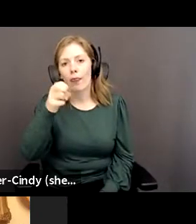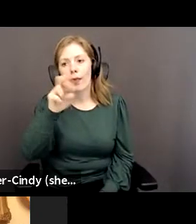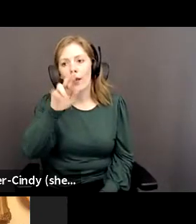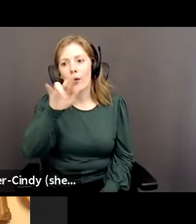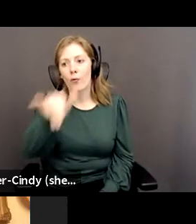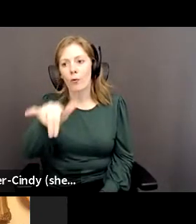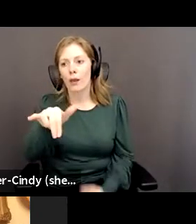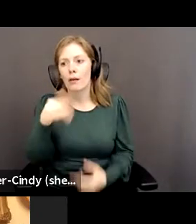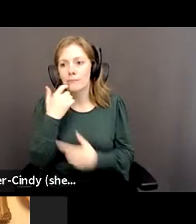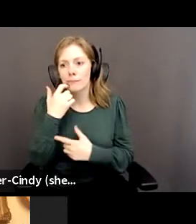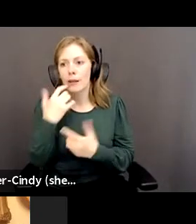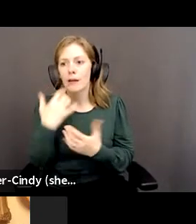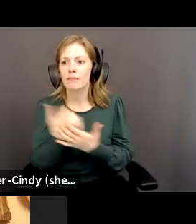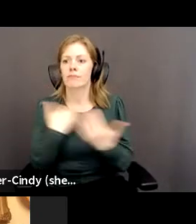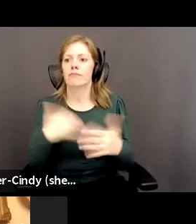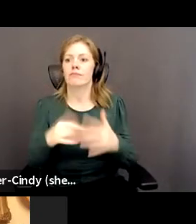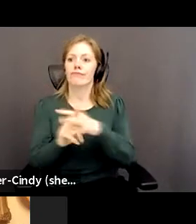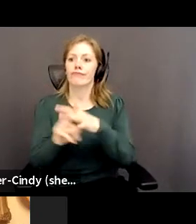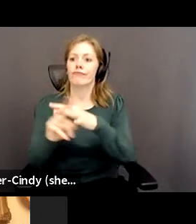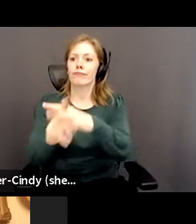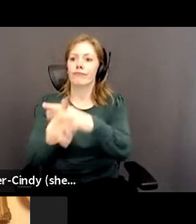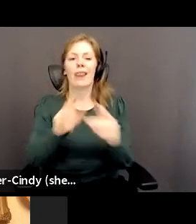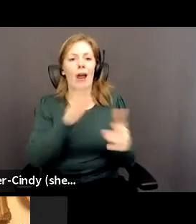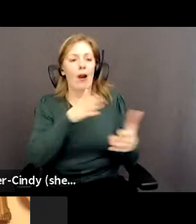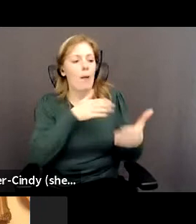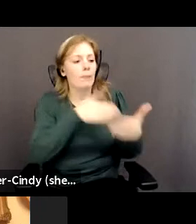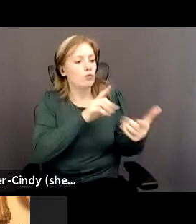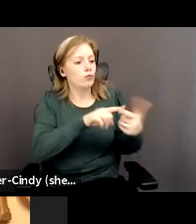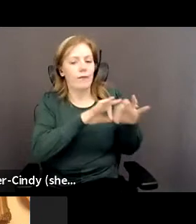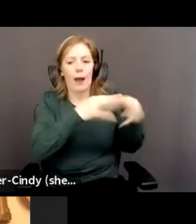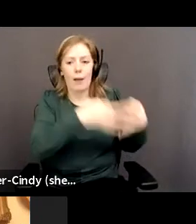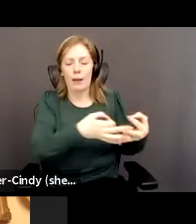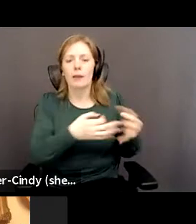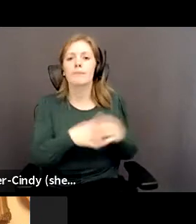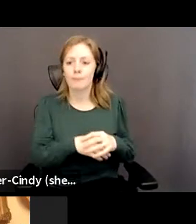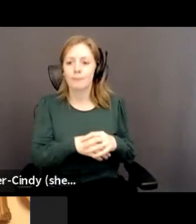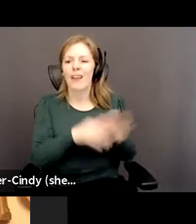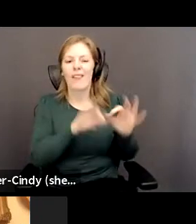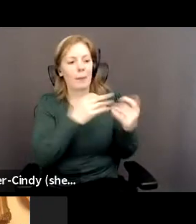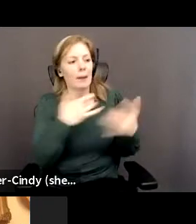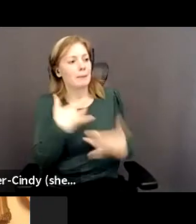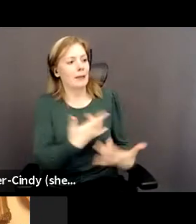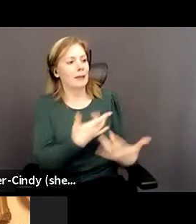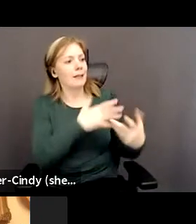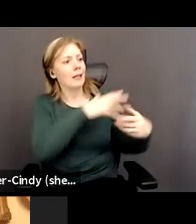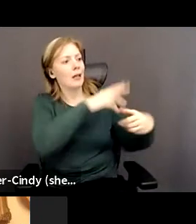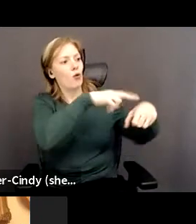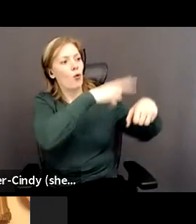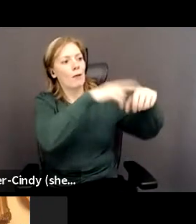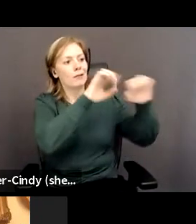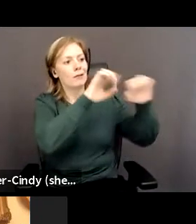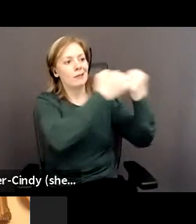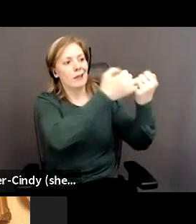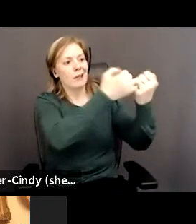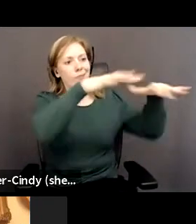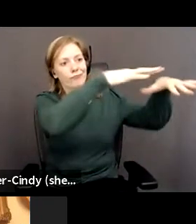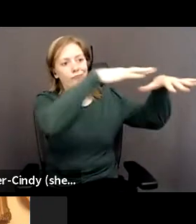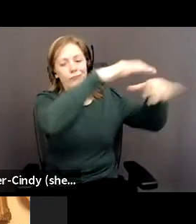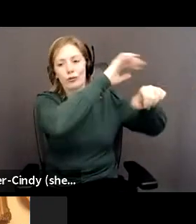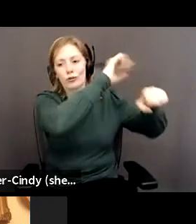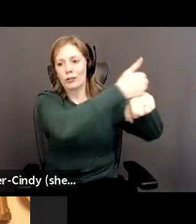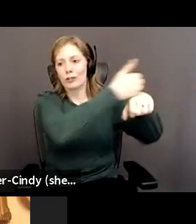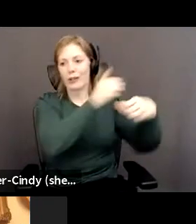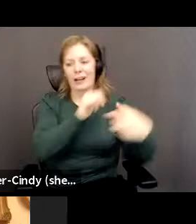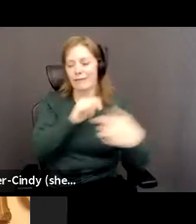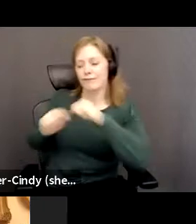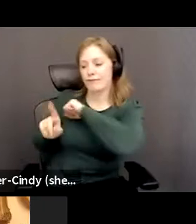queer studies is its opposition to family, as family is a normative structure that disciplines queerness. But your work